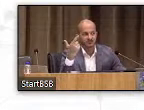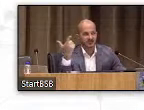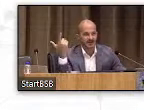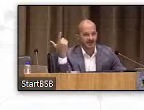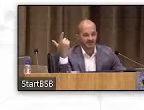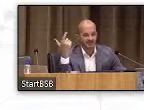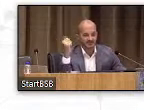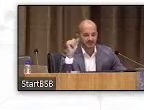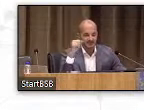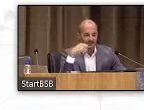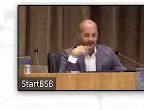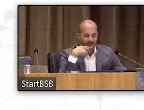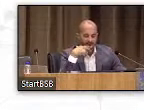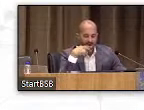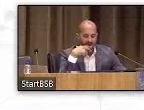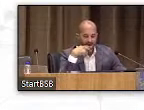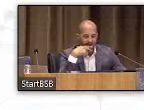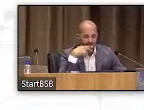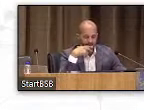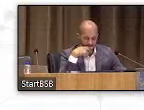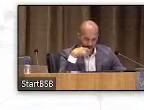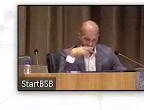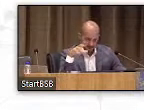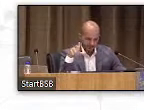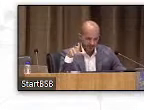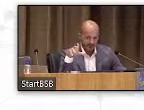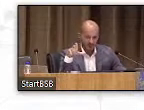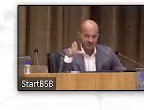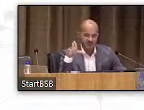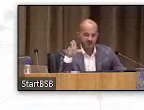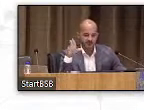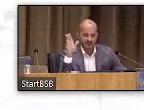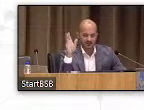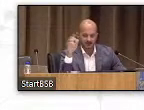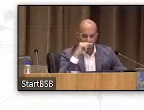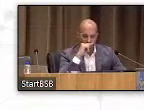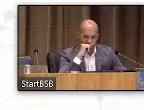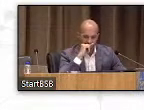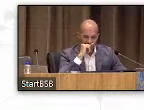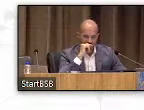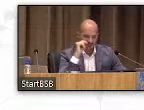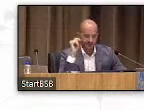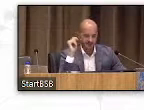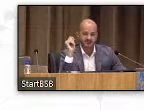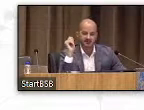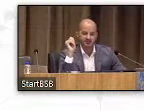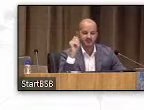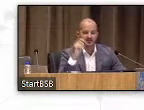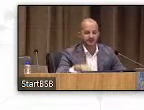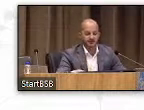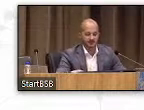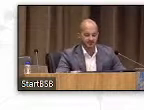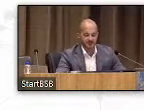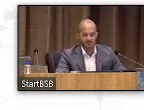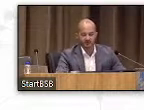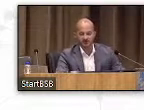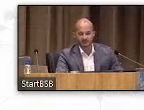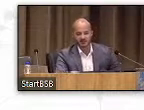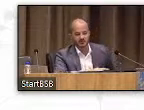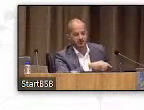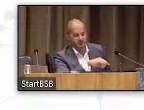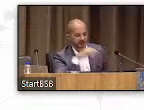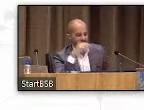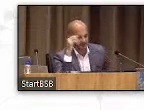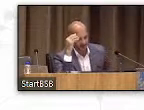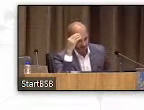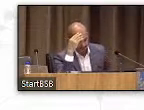have, what is the seriousness of the disease according to the variants. So what we are doing in